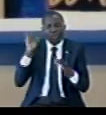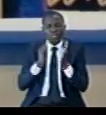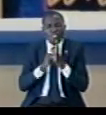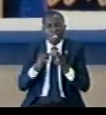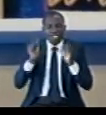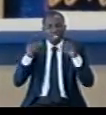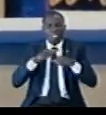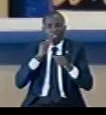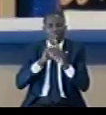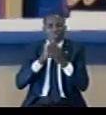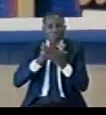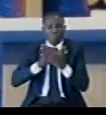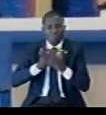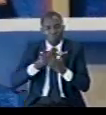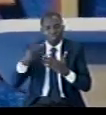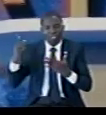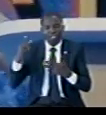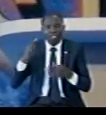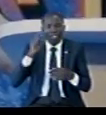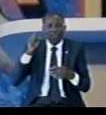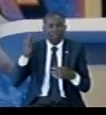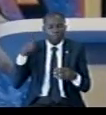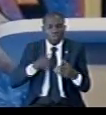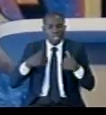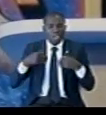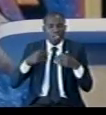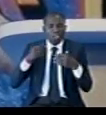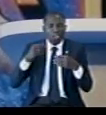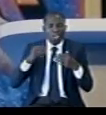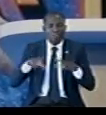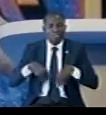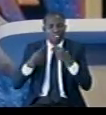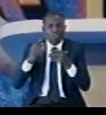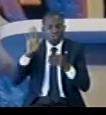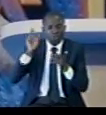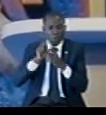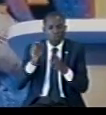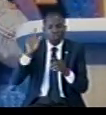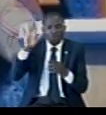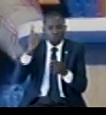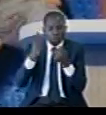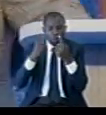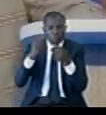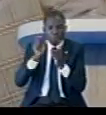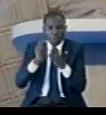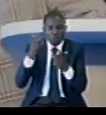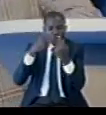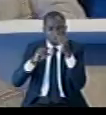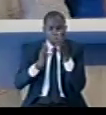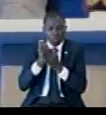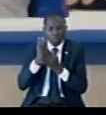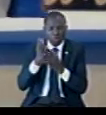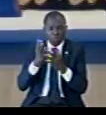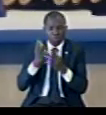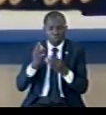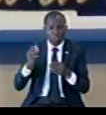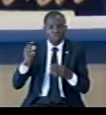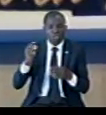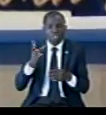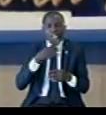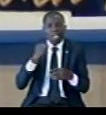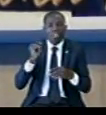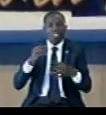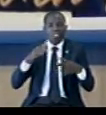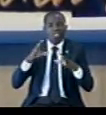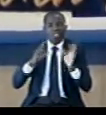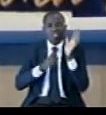cannot fail. You've given your word, and the word is going to come true. I pray, Lord, manifest your